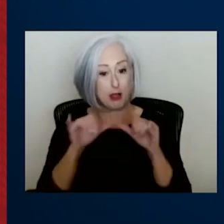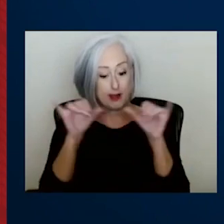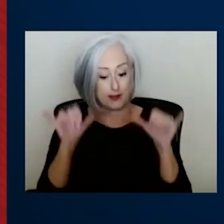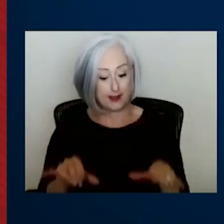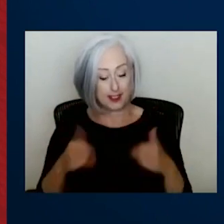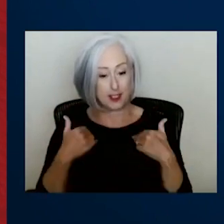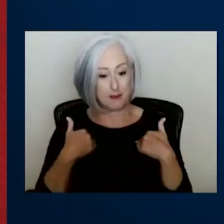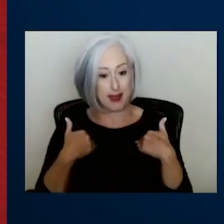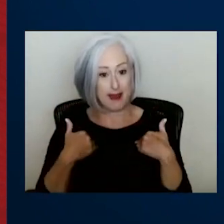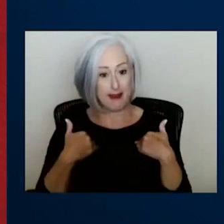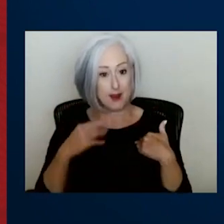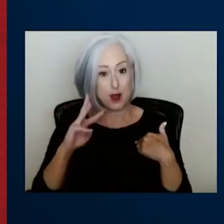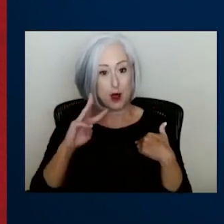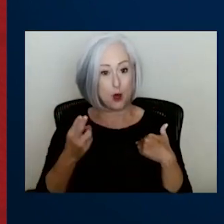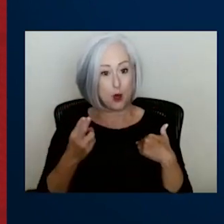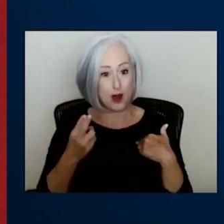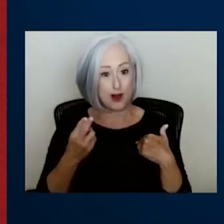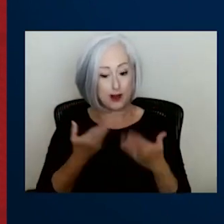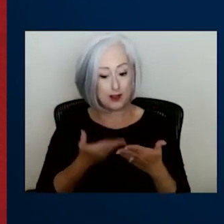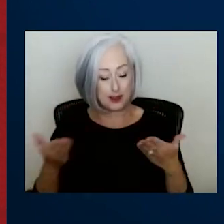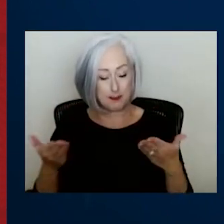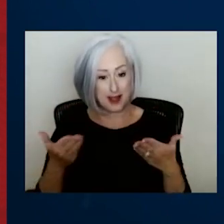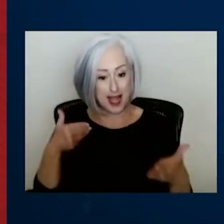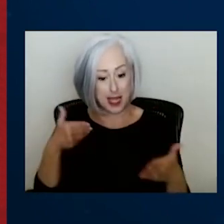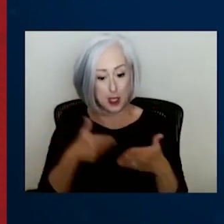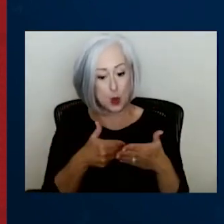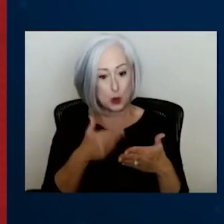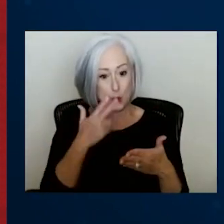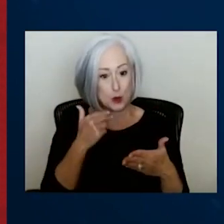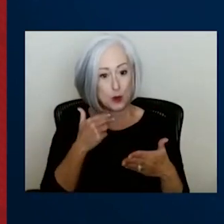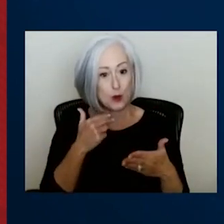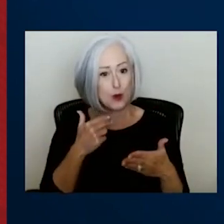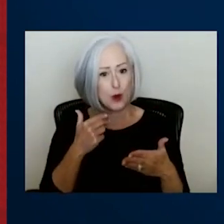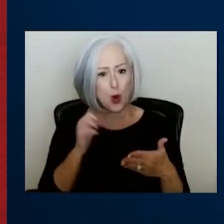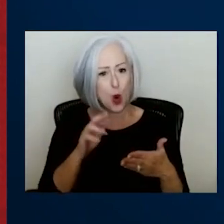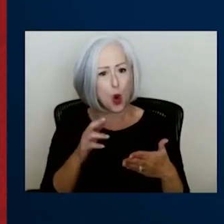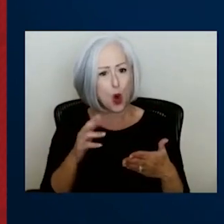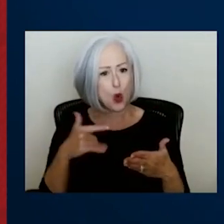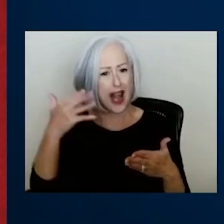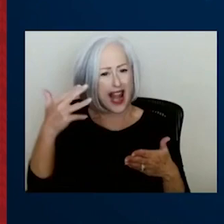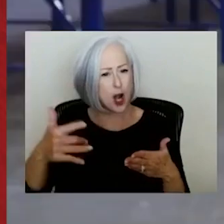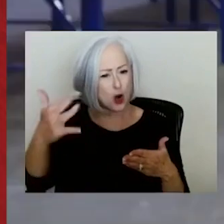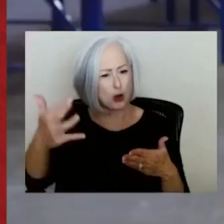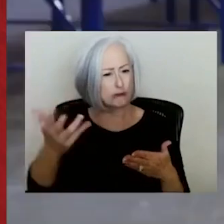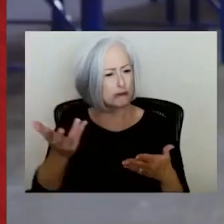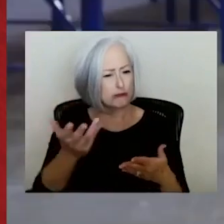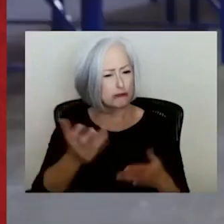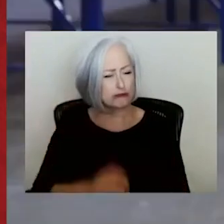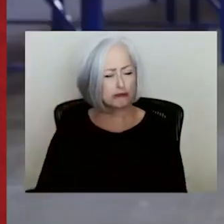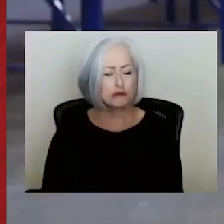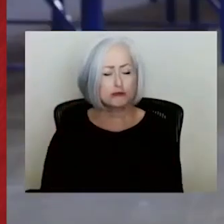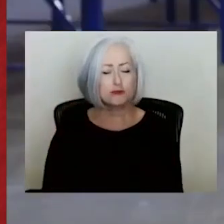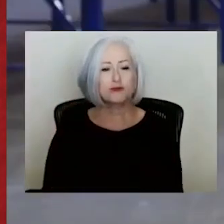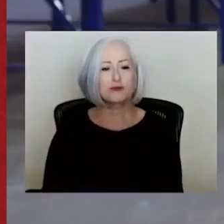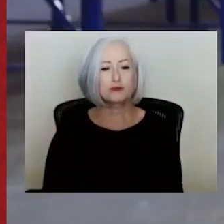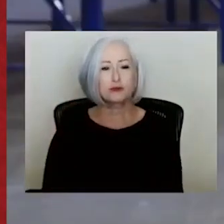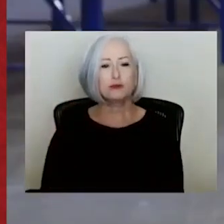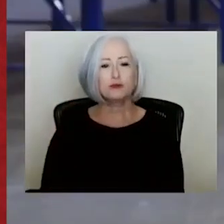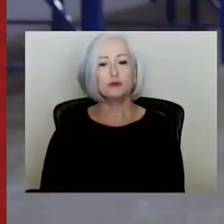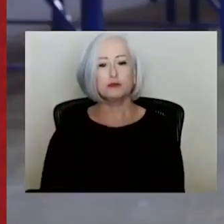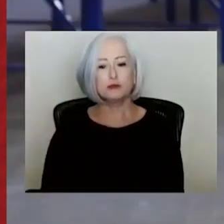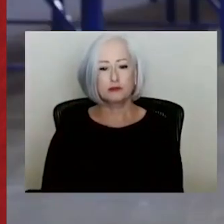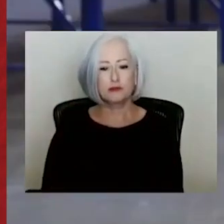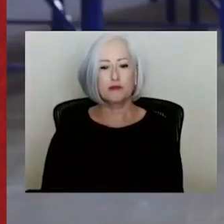supply on hand close by, or is this pretty rare? So I think that the